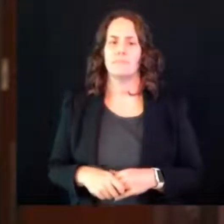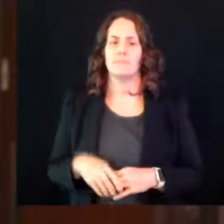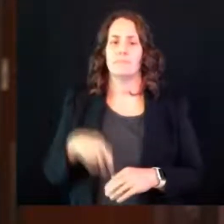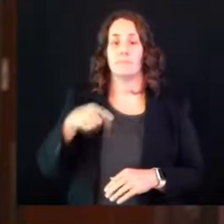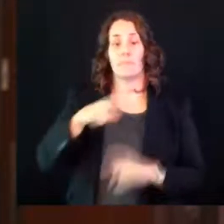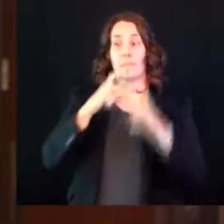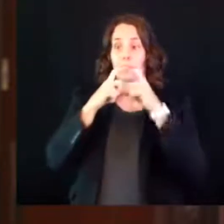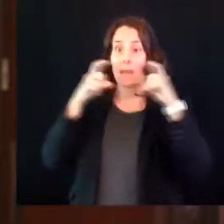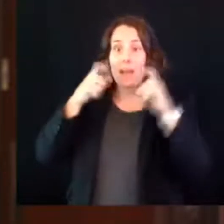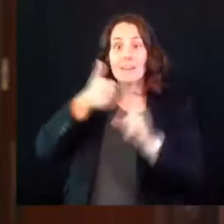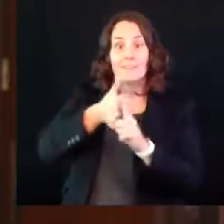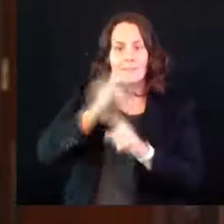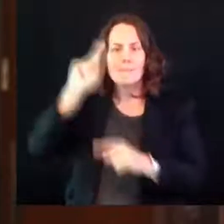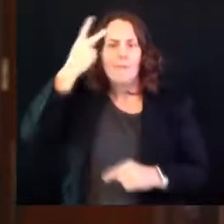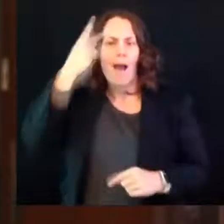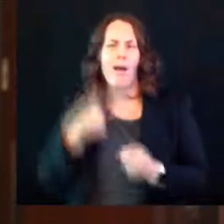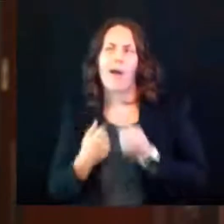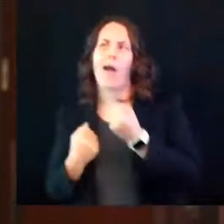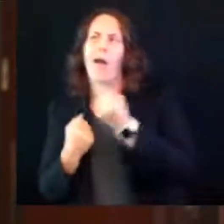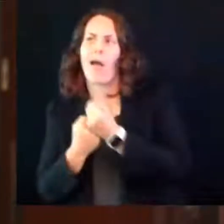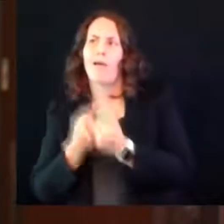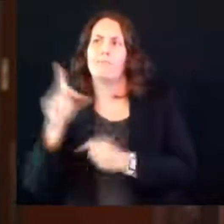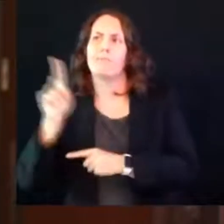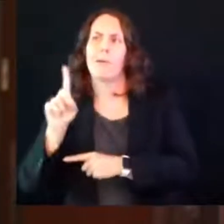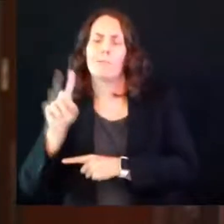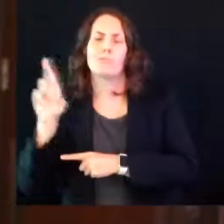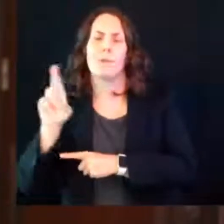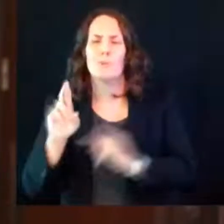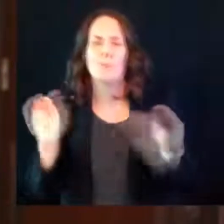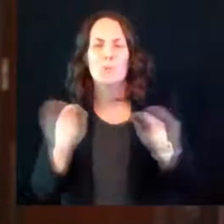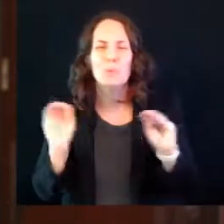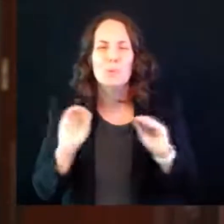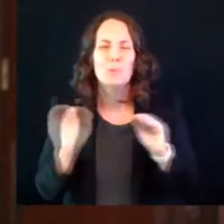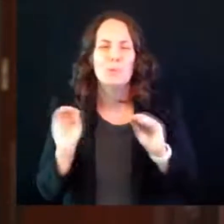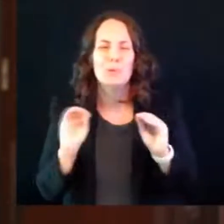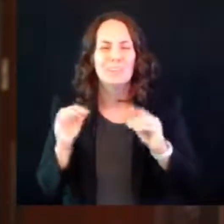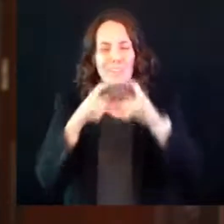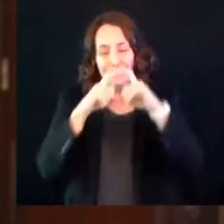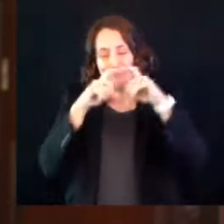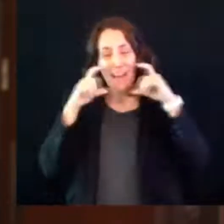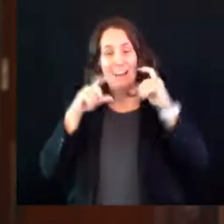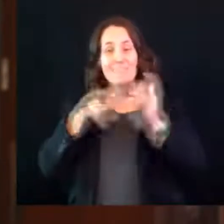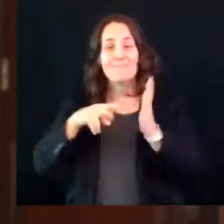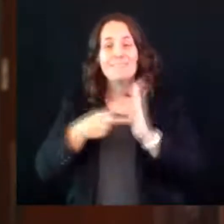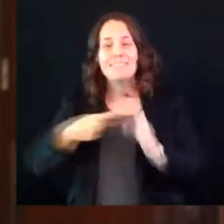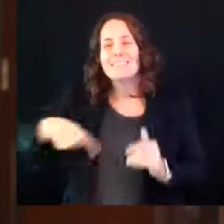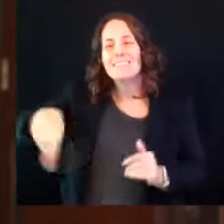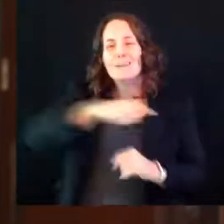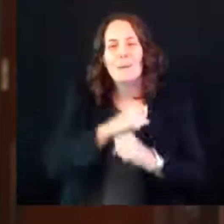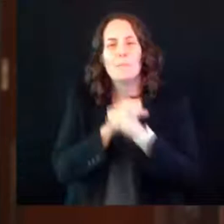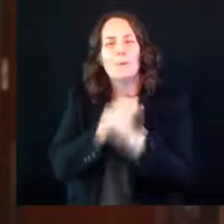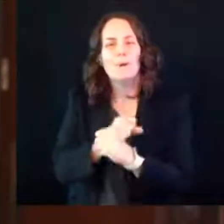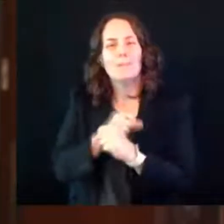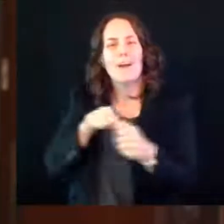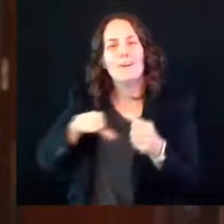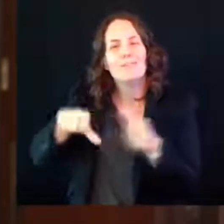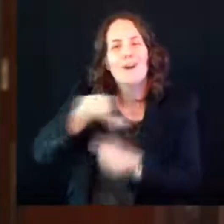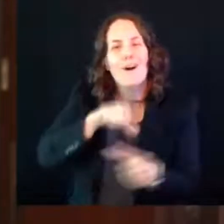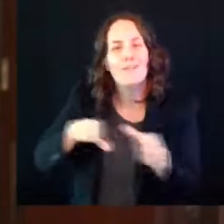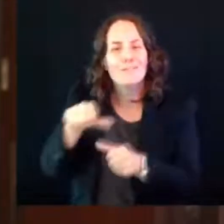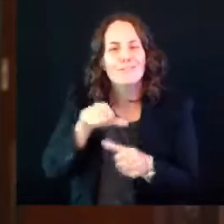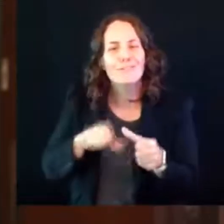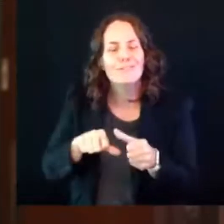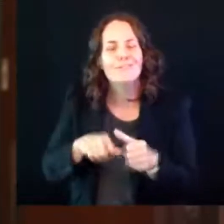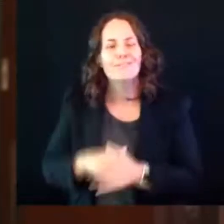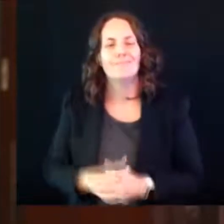of basic decency and kindness for those around you. If you start to feel sick or unwell, get tested and isolate yourself from